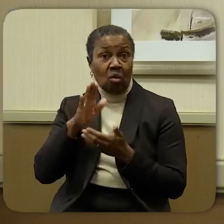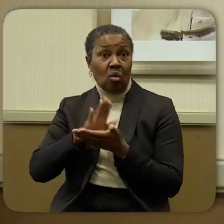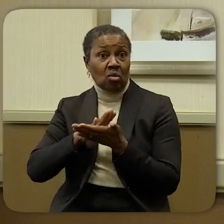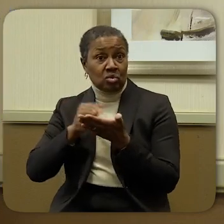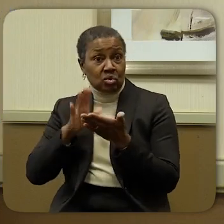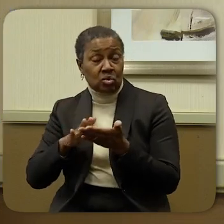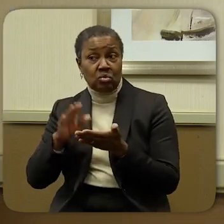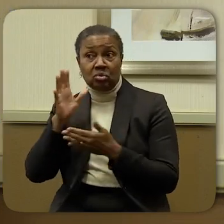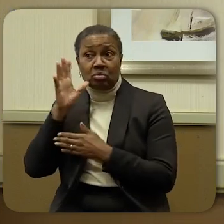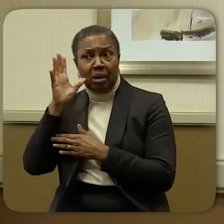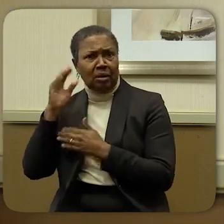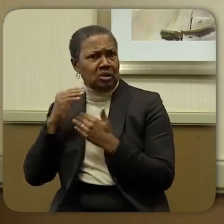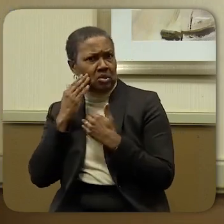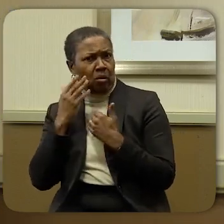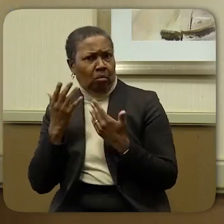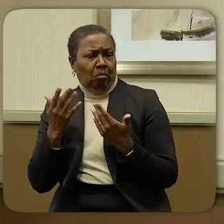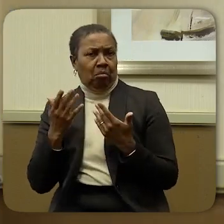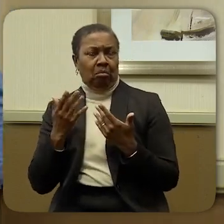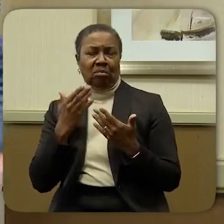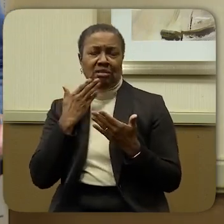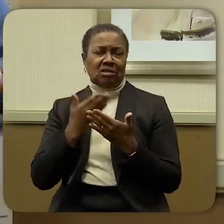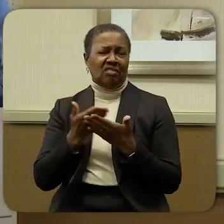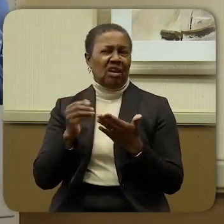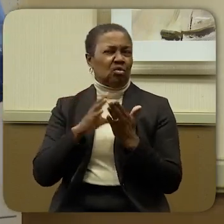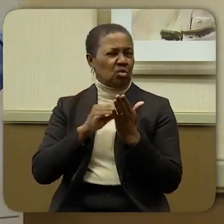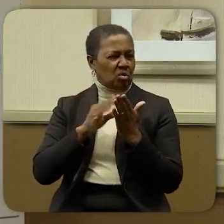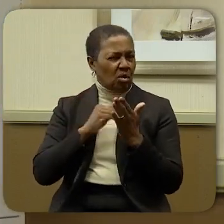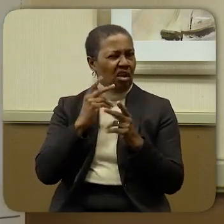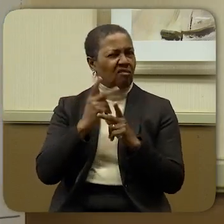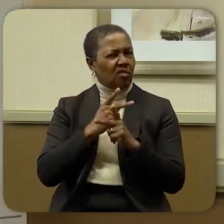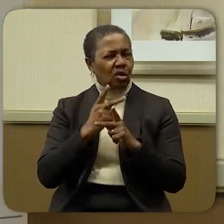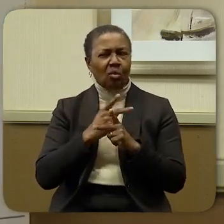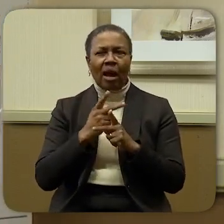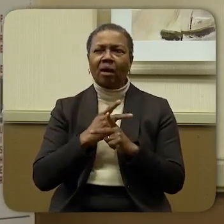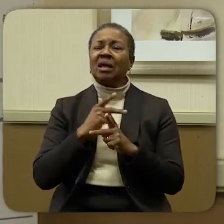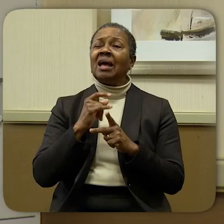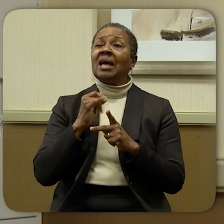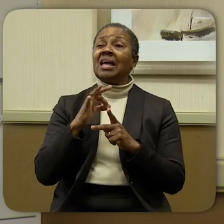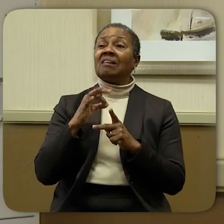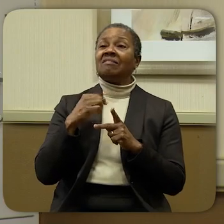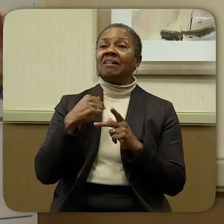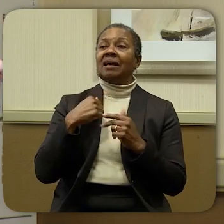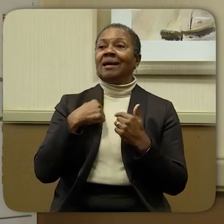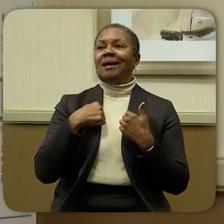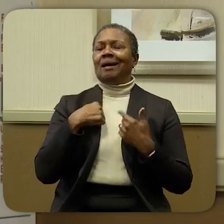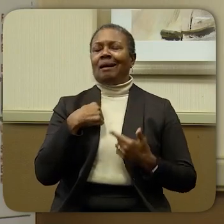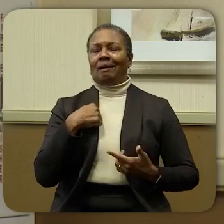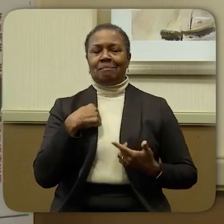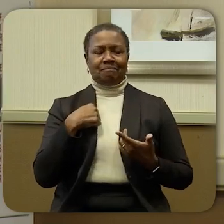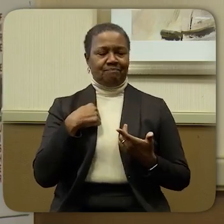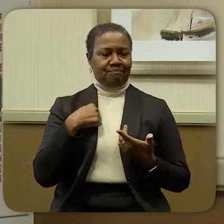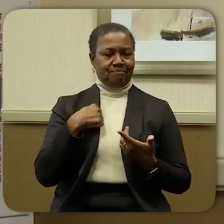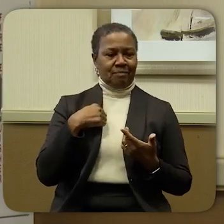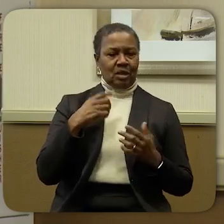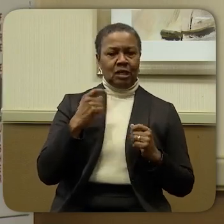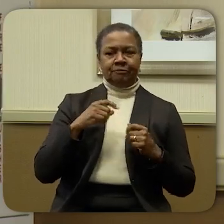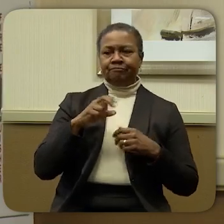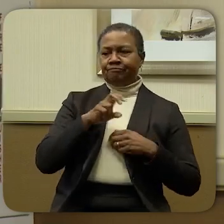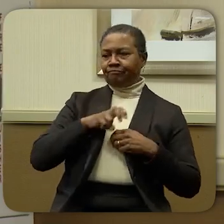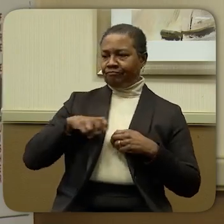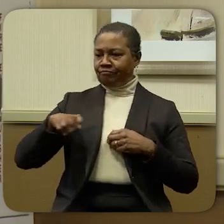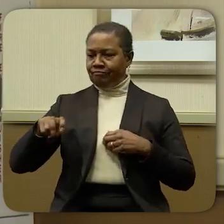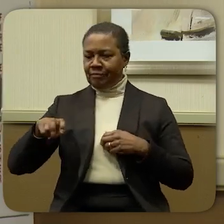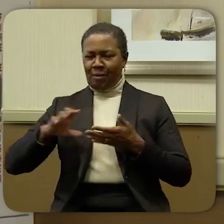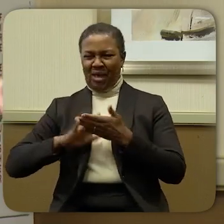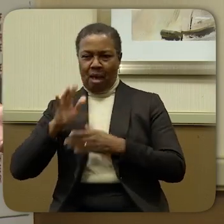good thing to kind of learn about and figure out. If I'm putting myself in the position of a